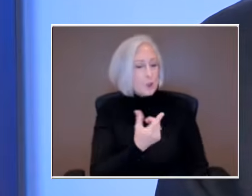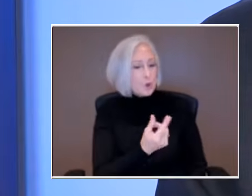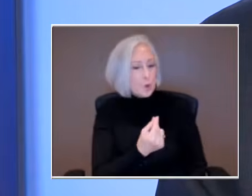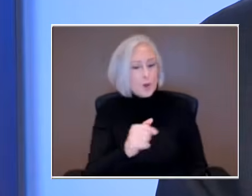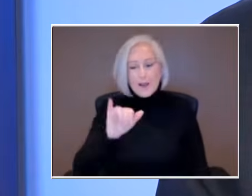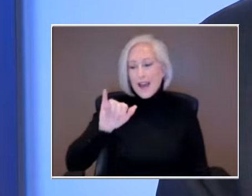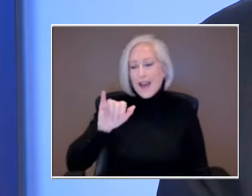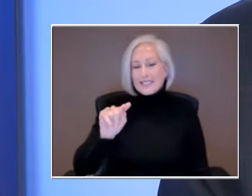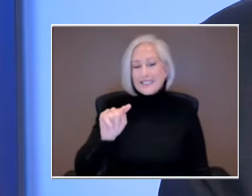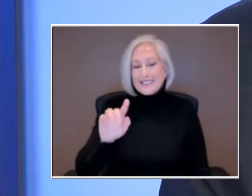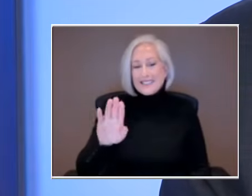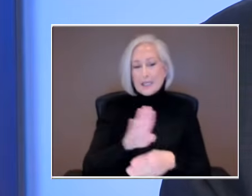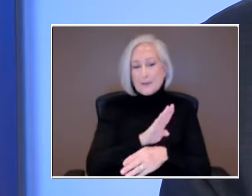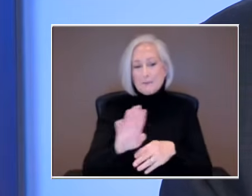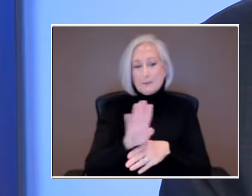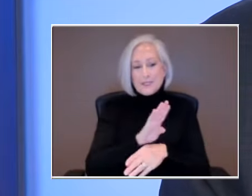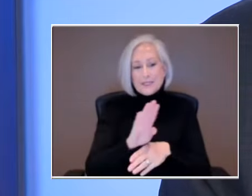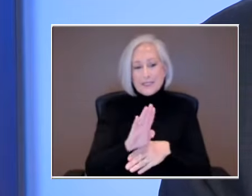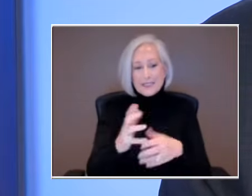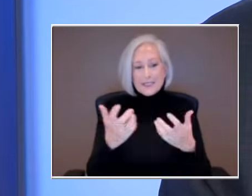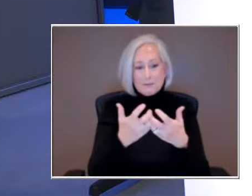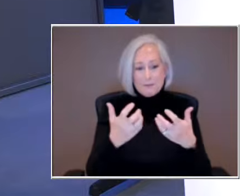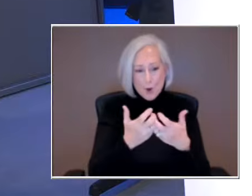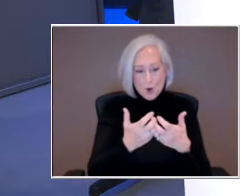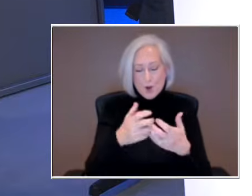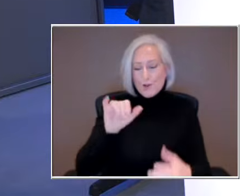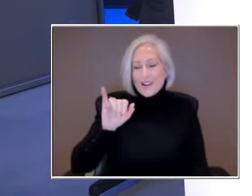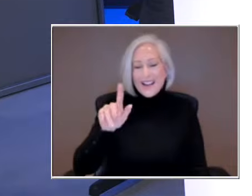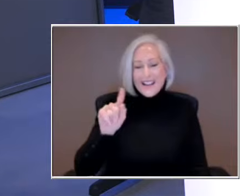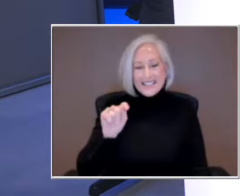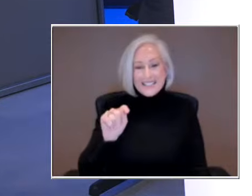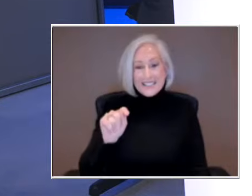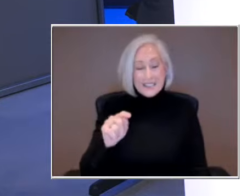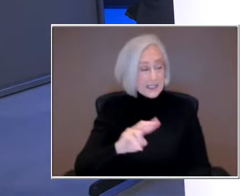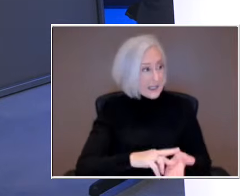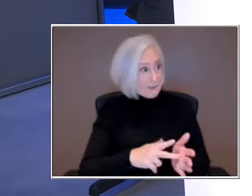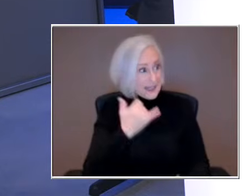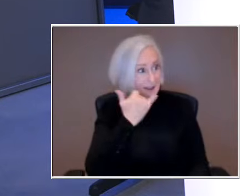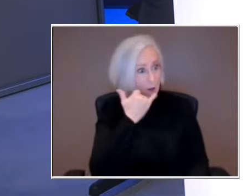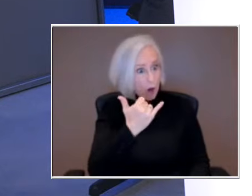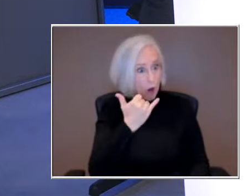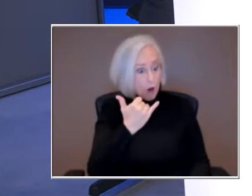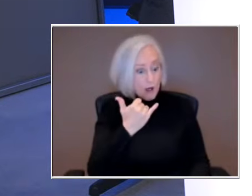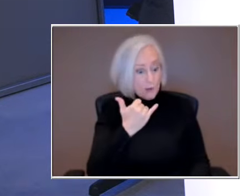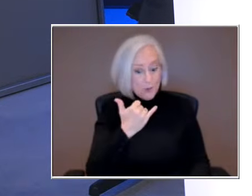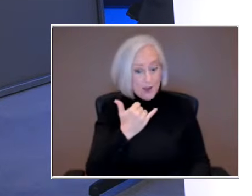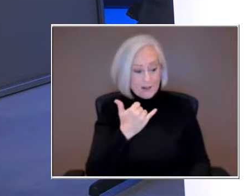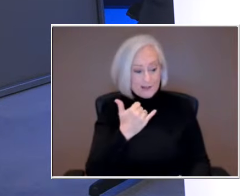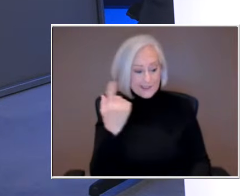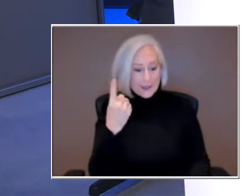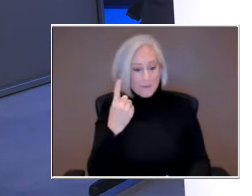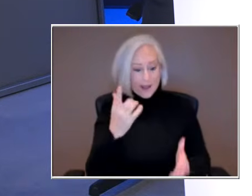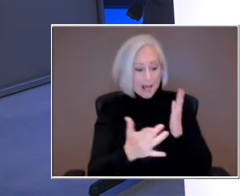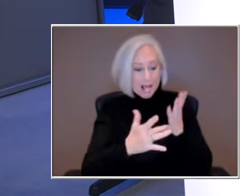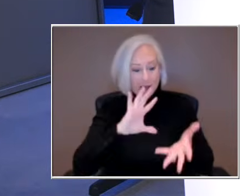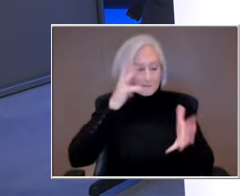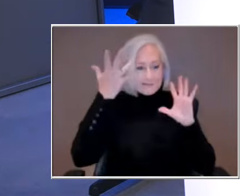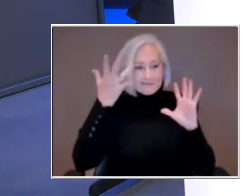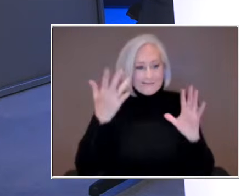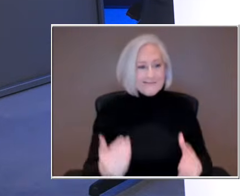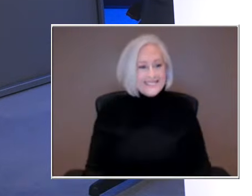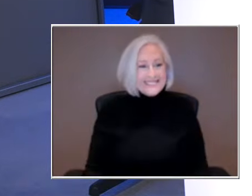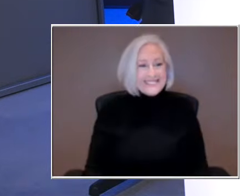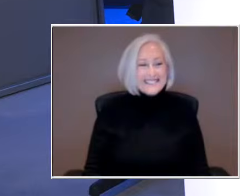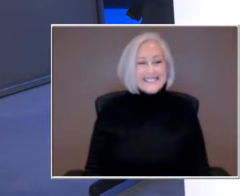Health Information Technology Services. So you're the one we're always calling frantically from the newsroom here when something goes wrong. Yeah, not